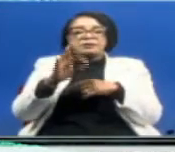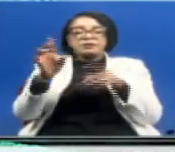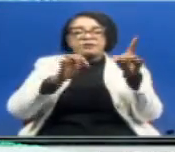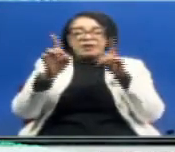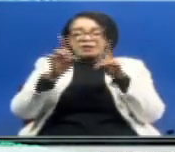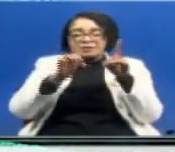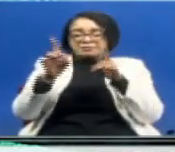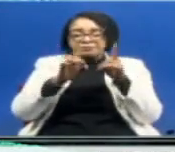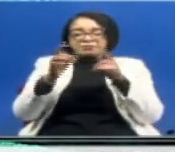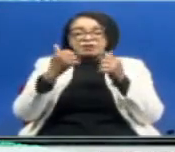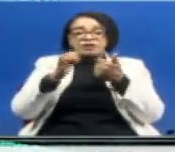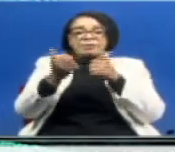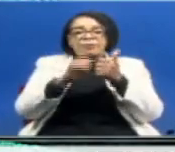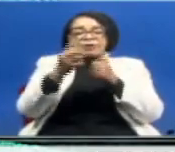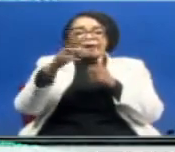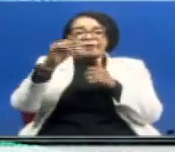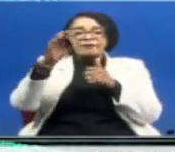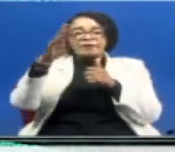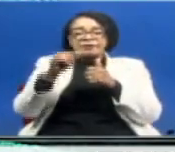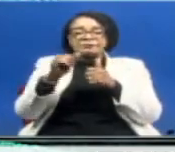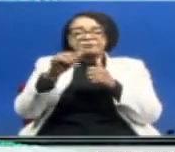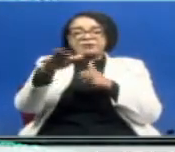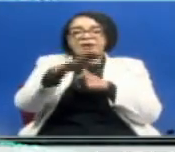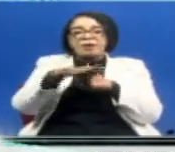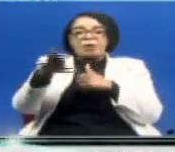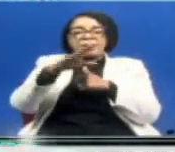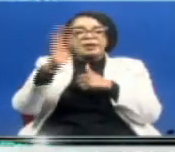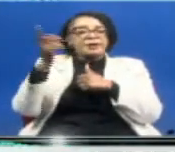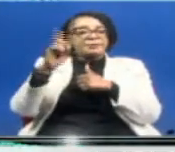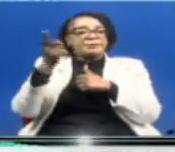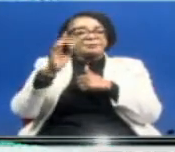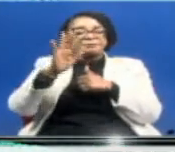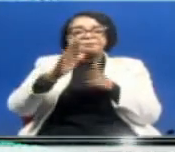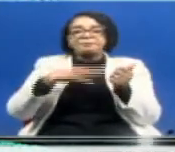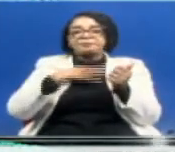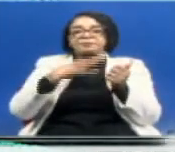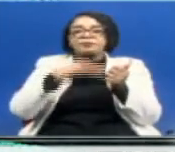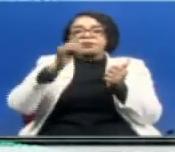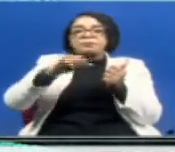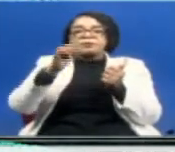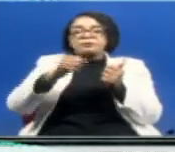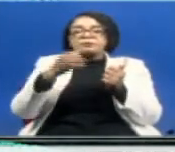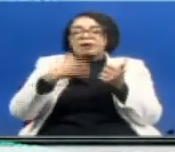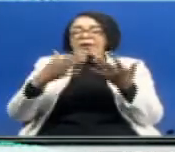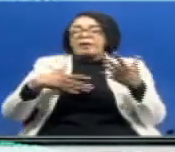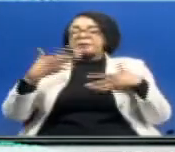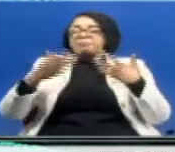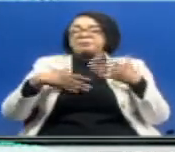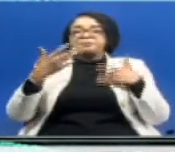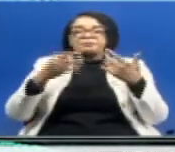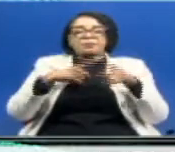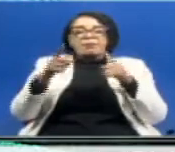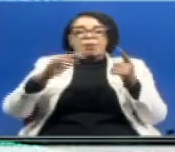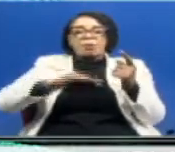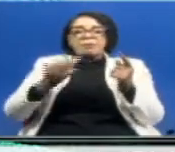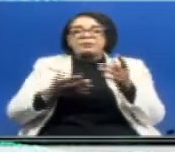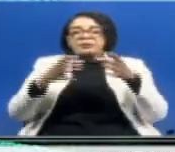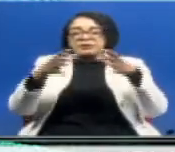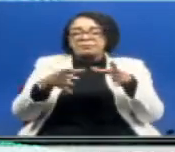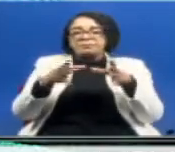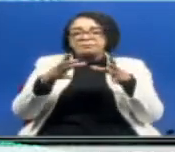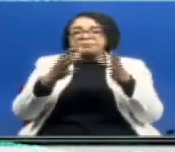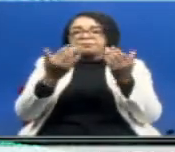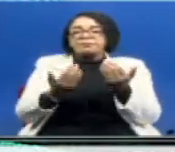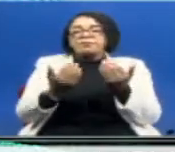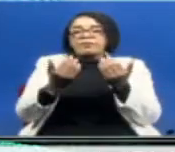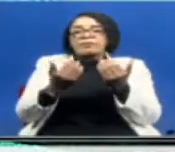champions at the RFUA grounds in Nairobi. The hosts would have had double joy, but the women's team, the Lionesses, narrowly